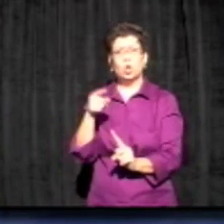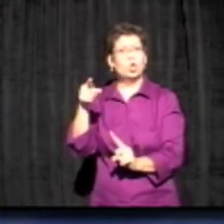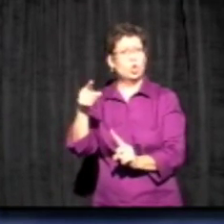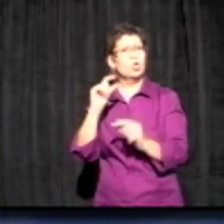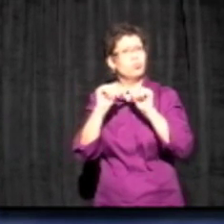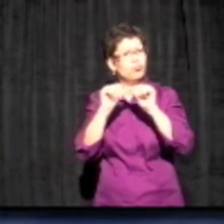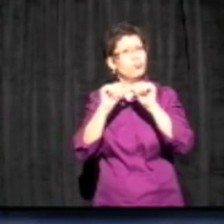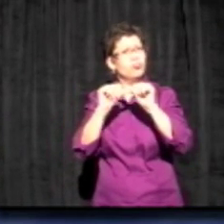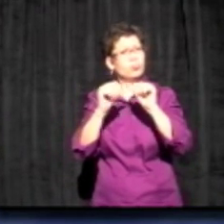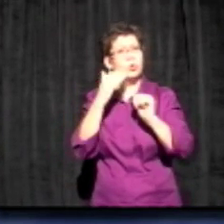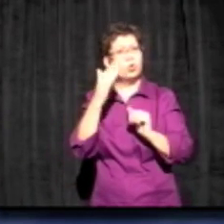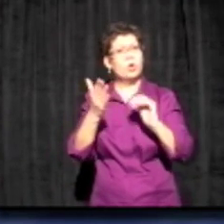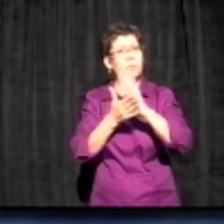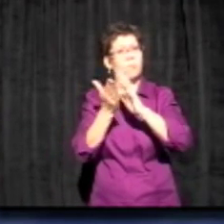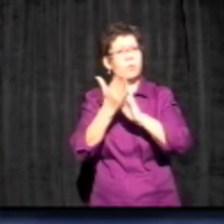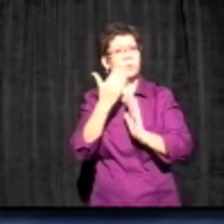performance.